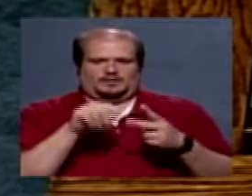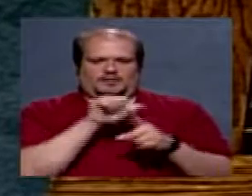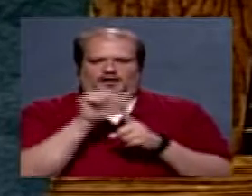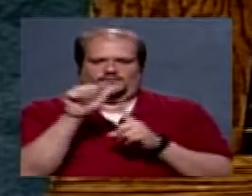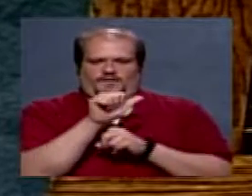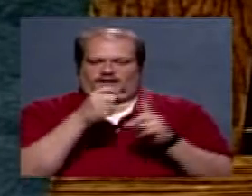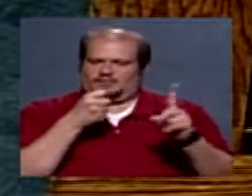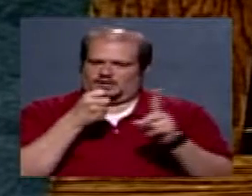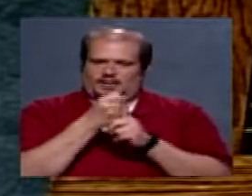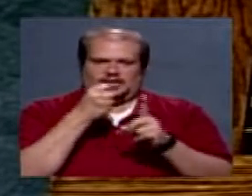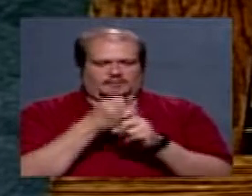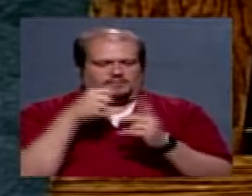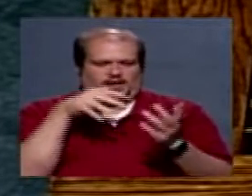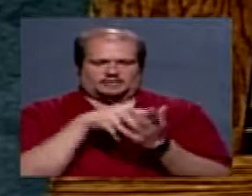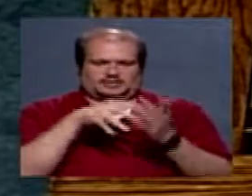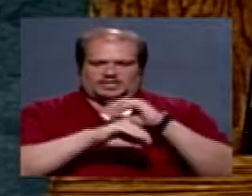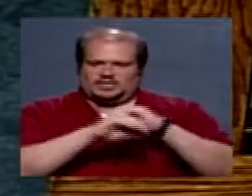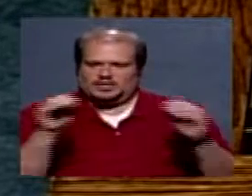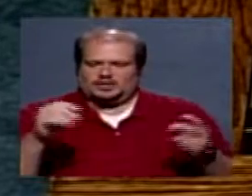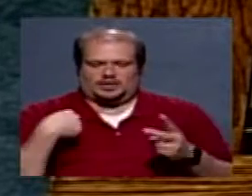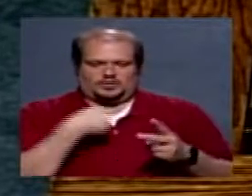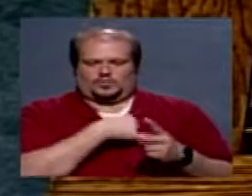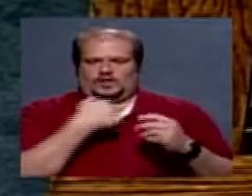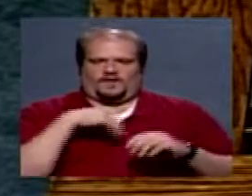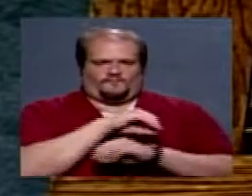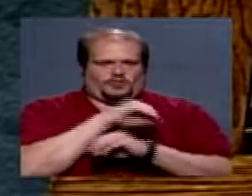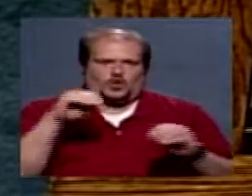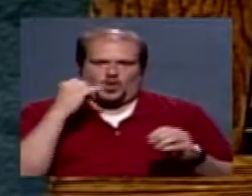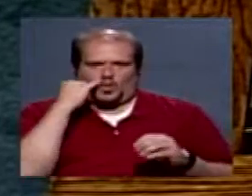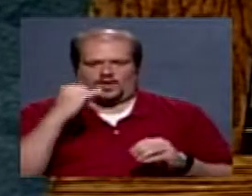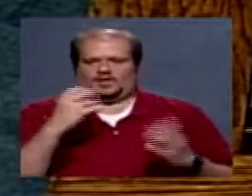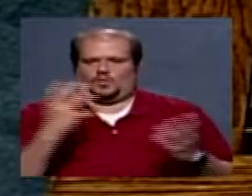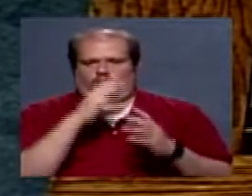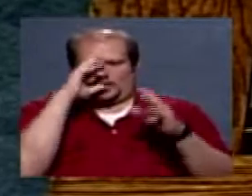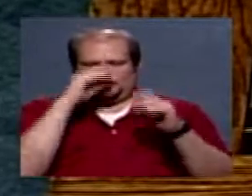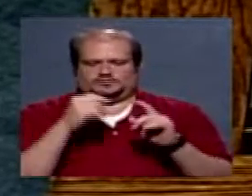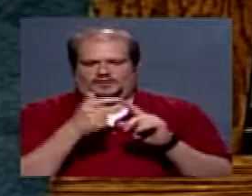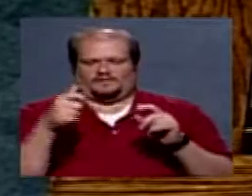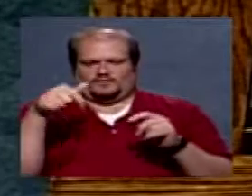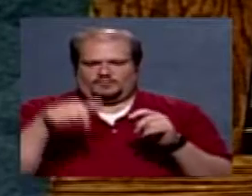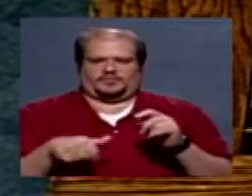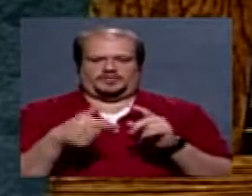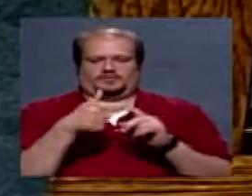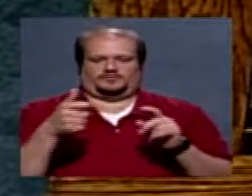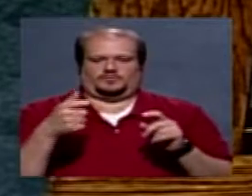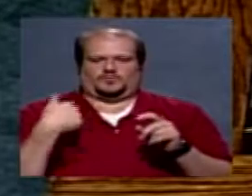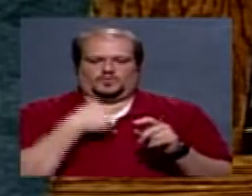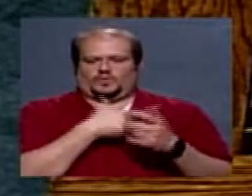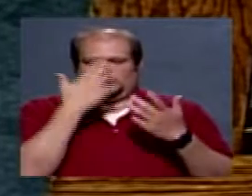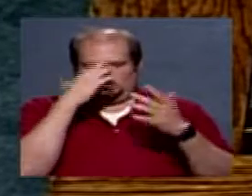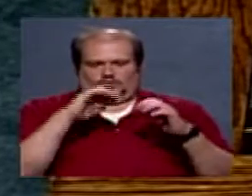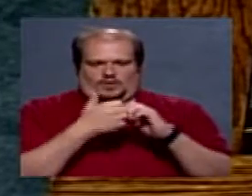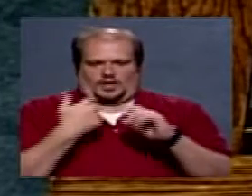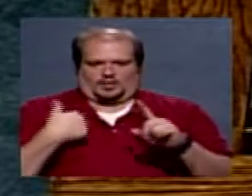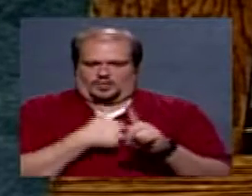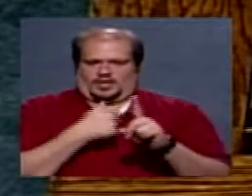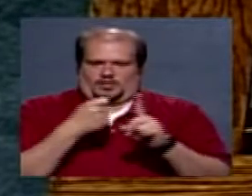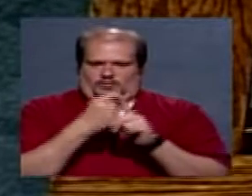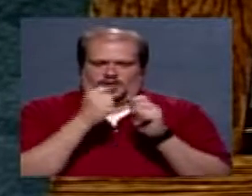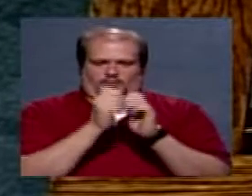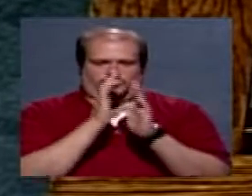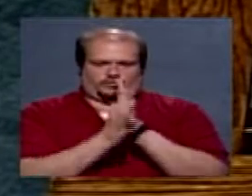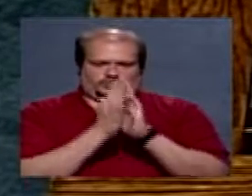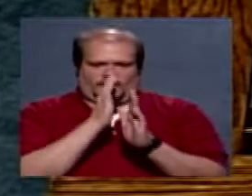environmental impact study done. We have no idea what to expect from this. Furthermore, we don't know how we're going to be impacted with